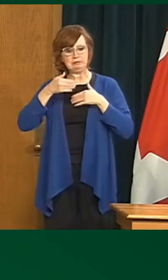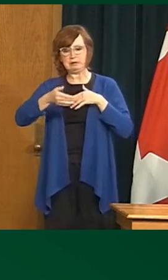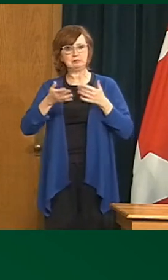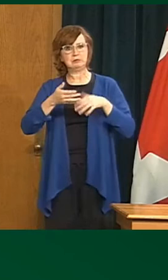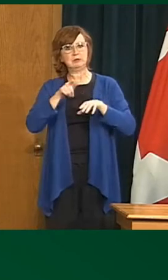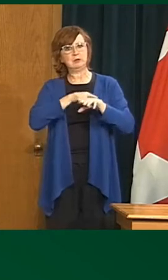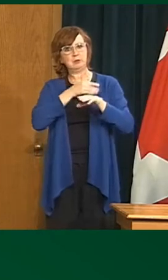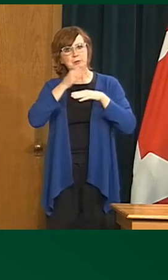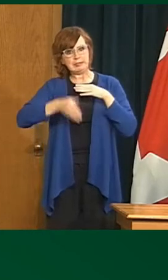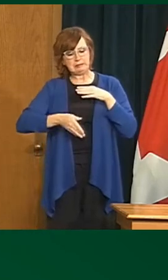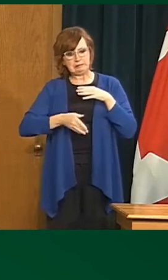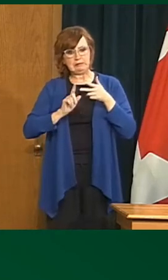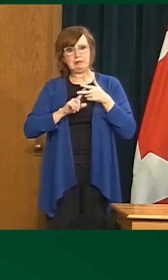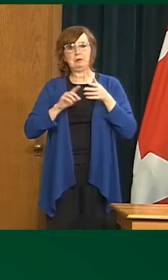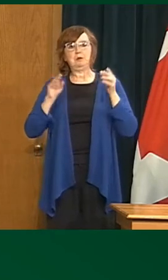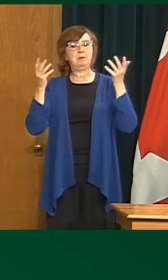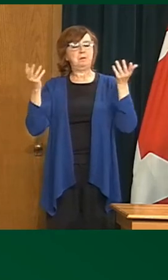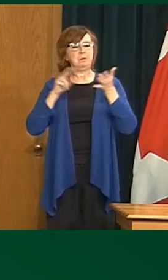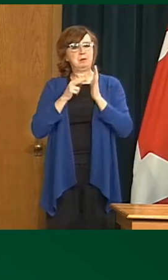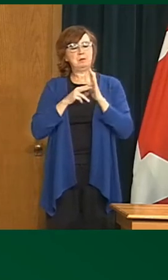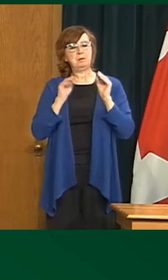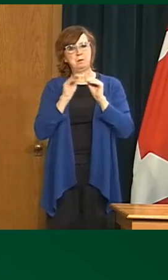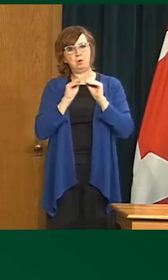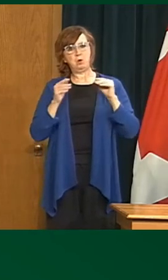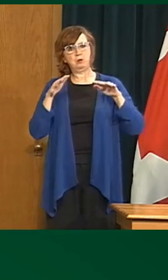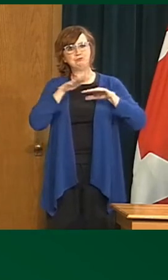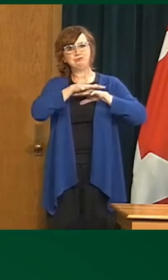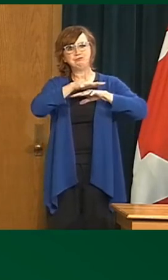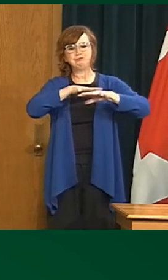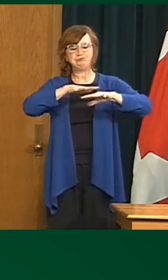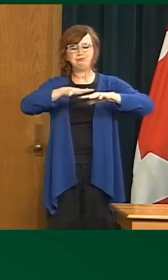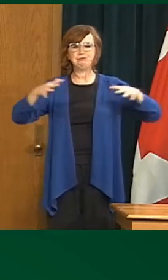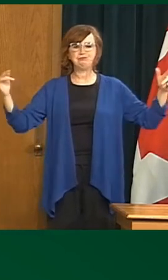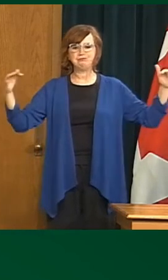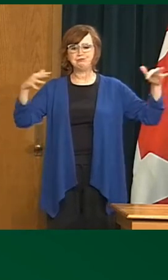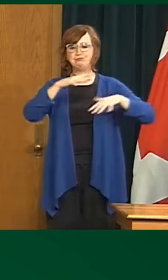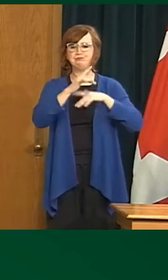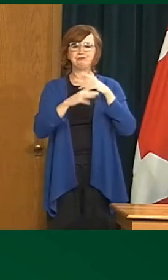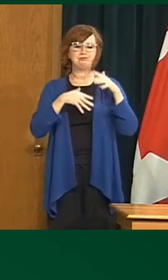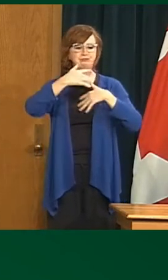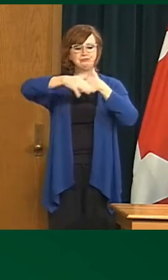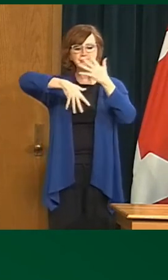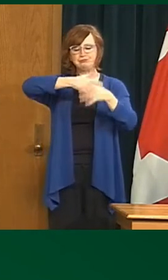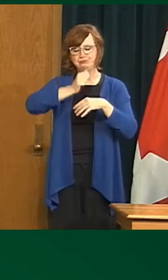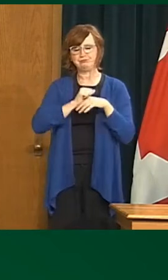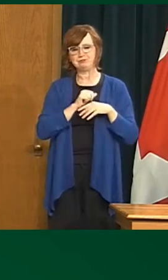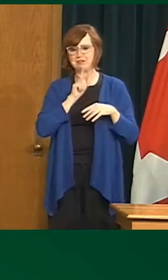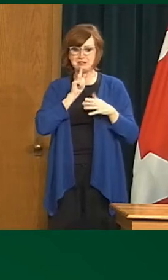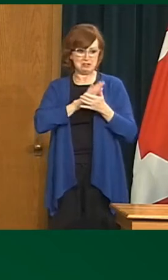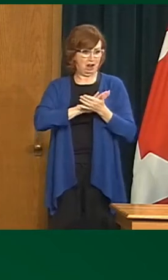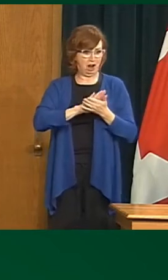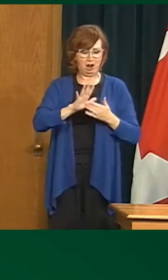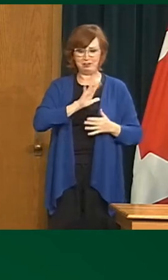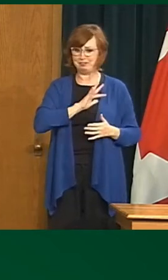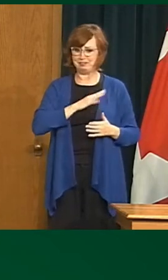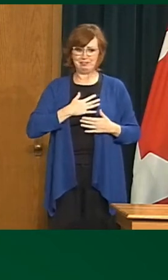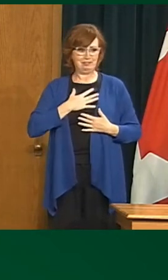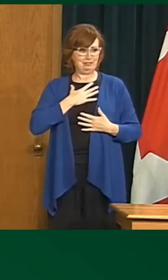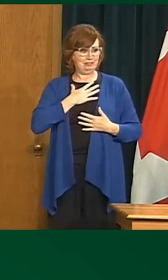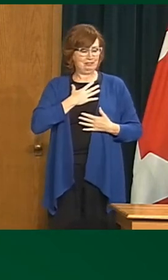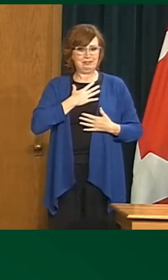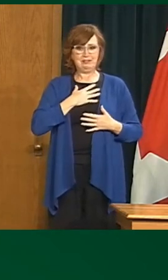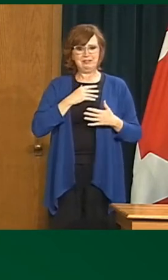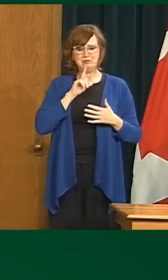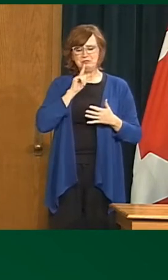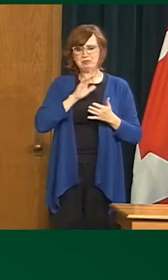more people that are out and about, and there's nothing wrong with that. In fact, it's great to see. So long as everyone